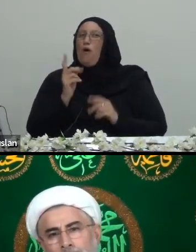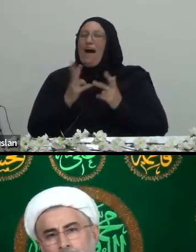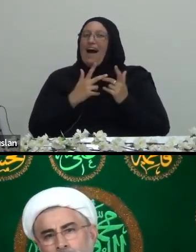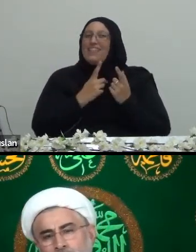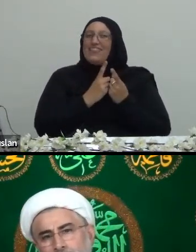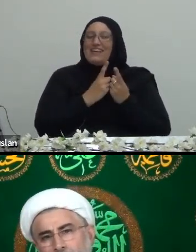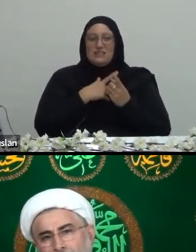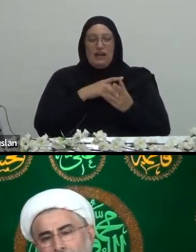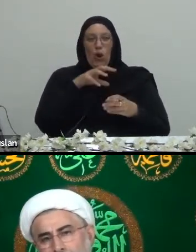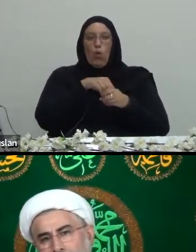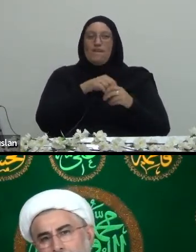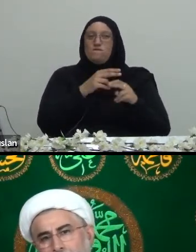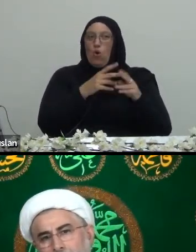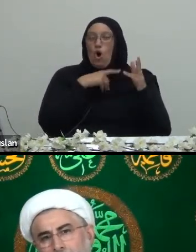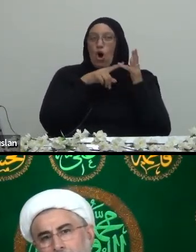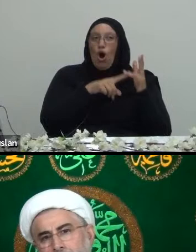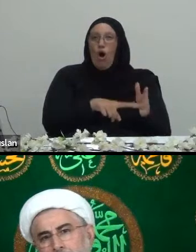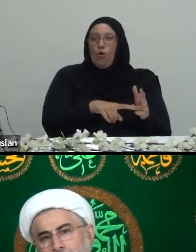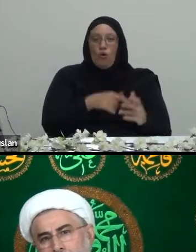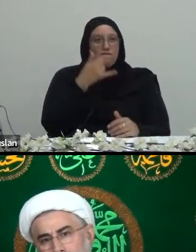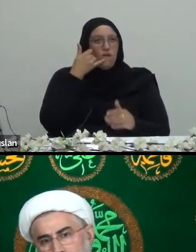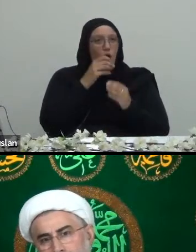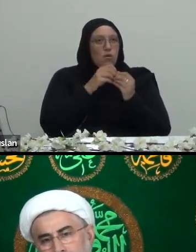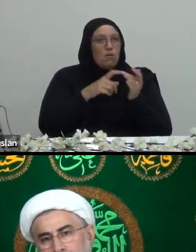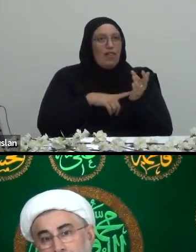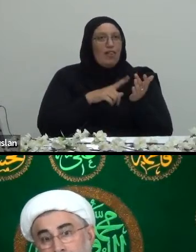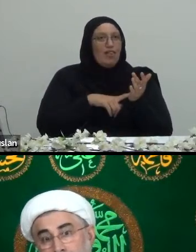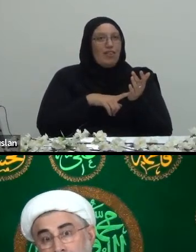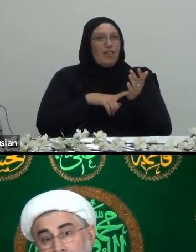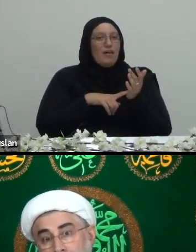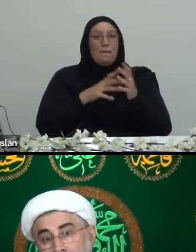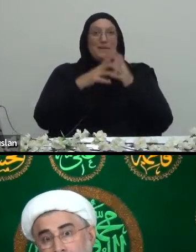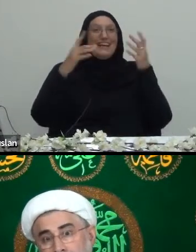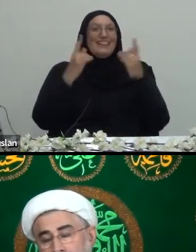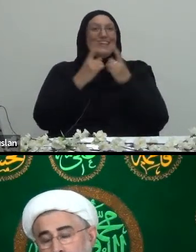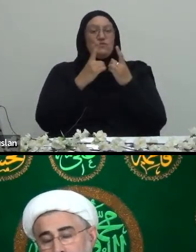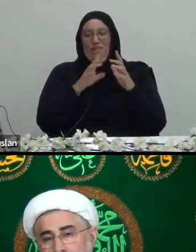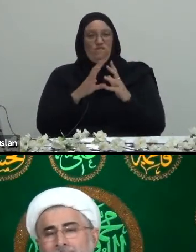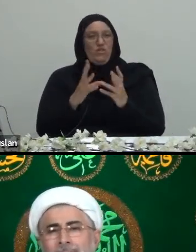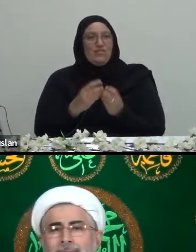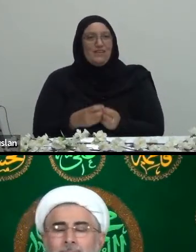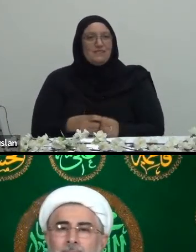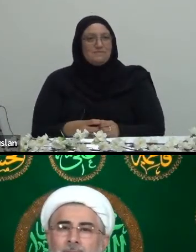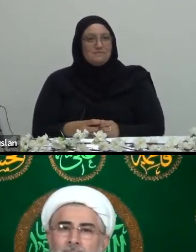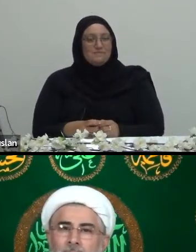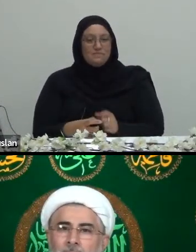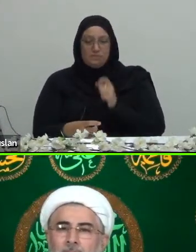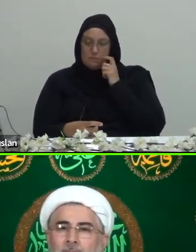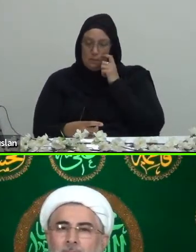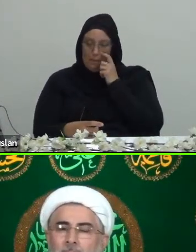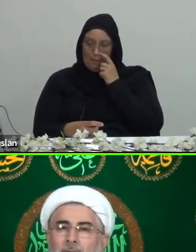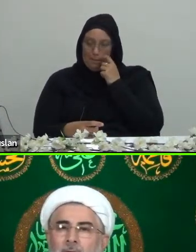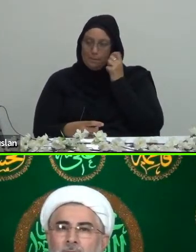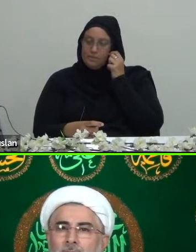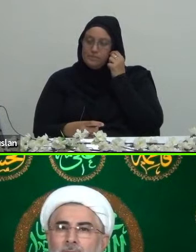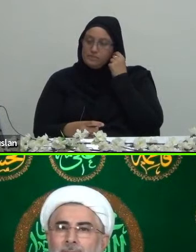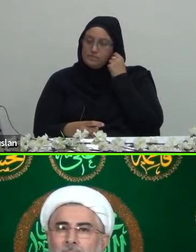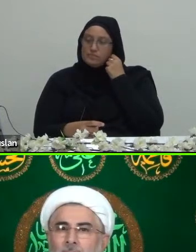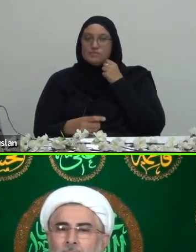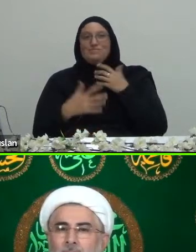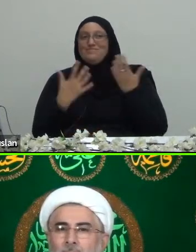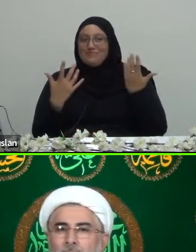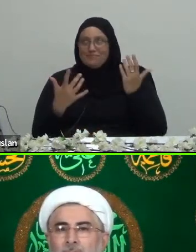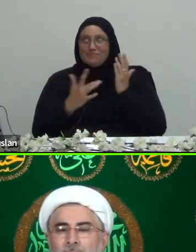liabilities? I mean, my phone bill, this or that. Is it just the big things, or is it everything? Technically speaking, anything